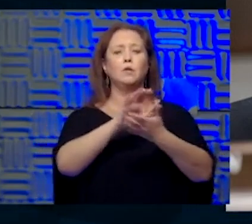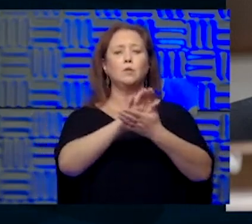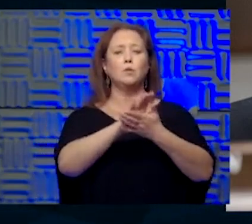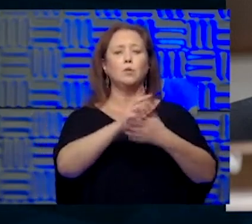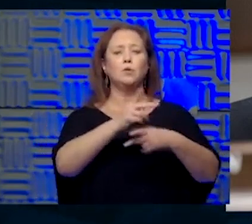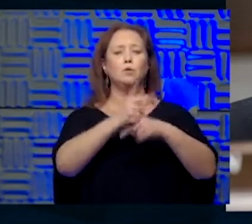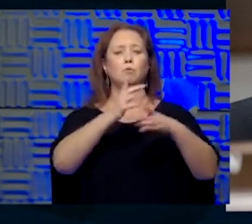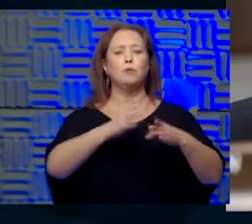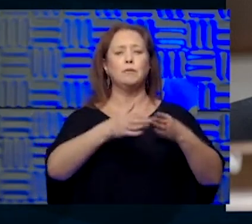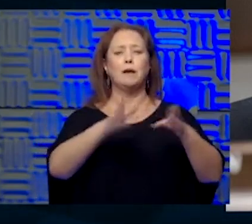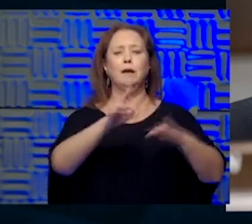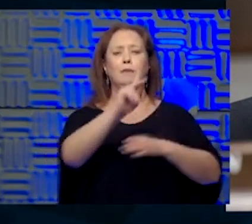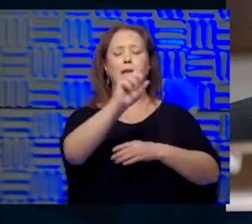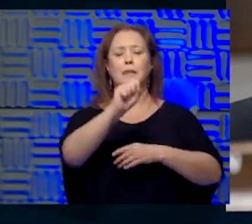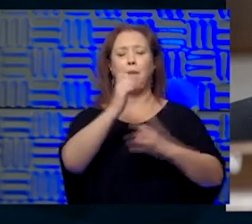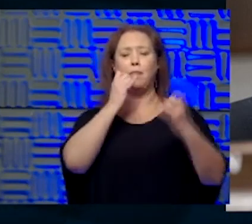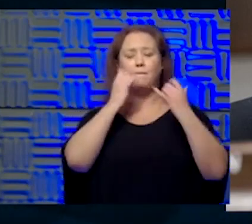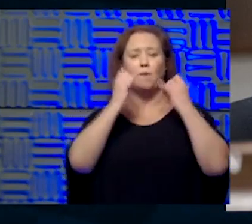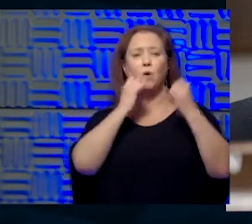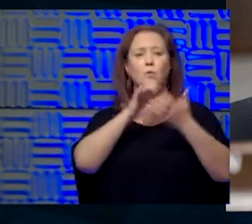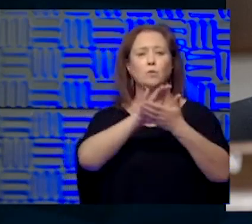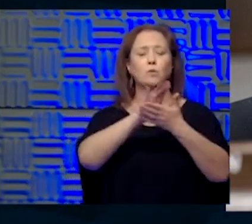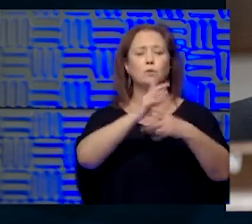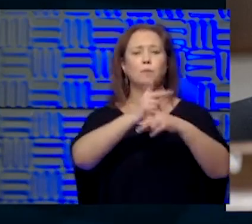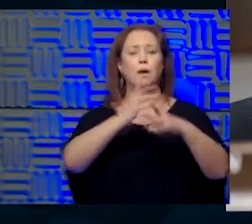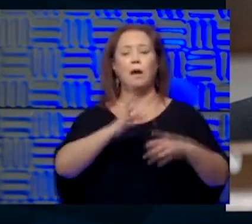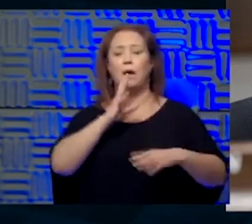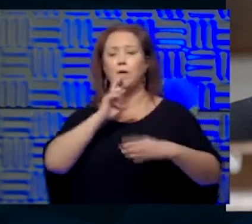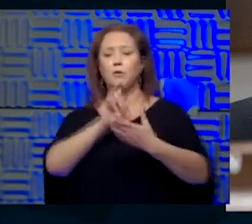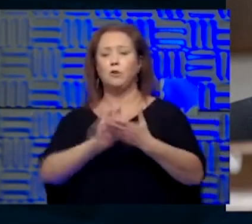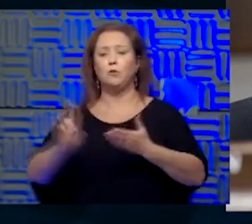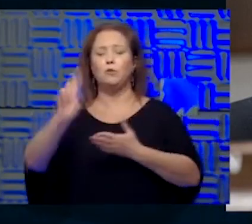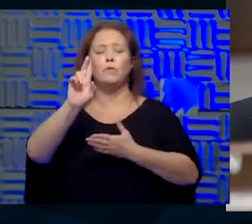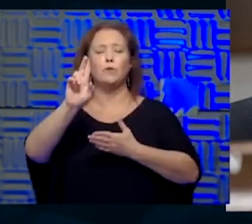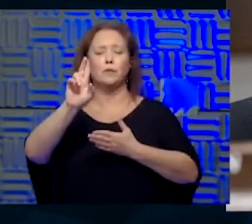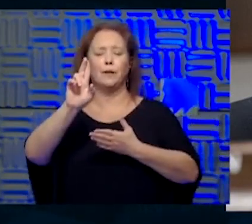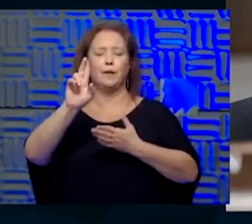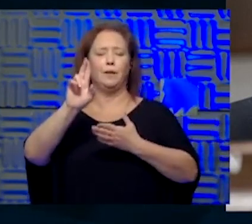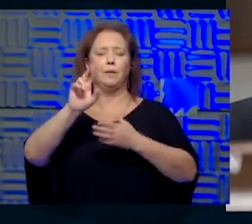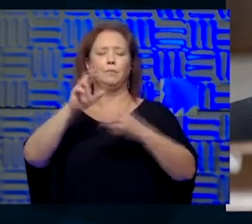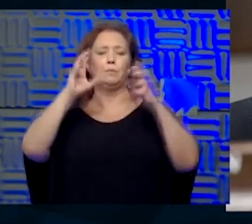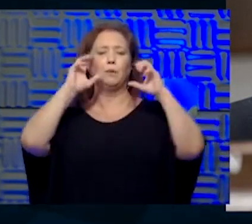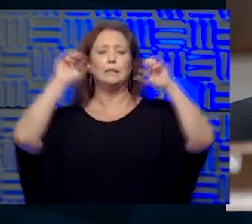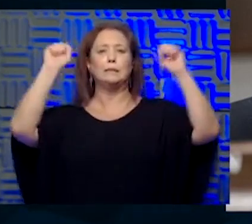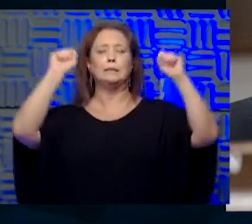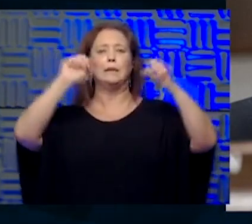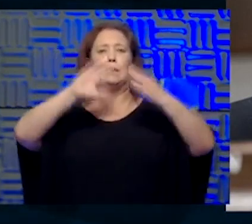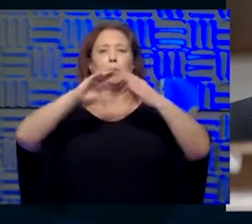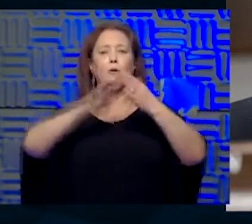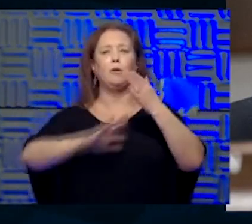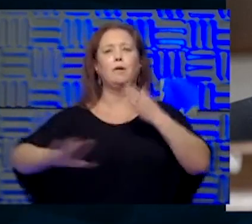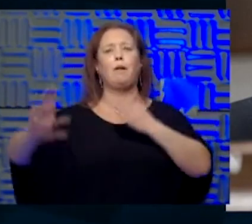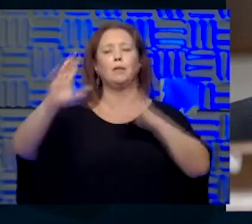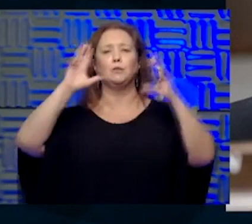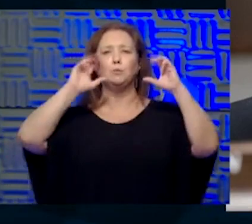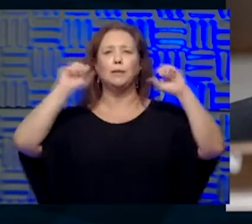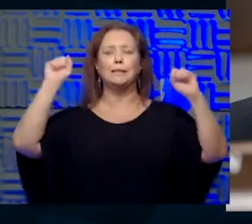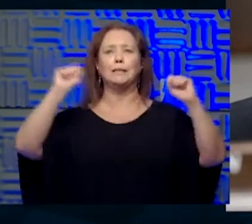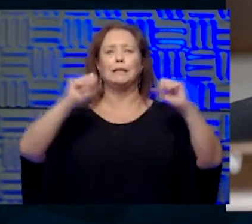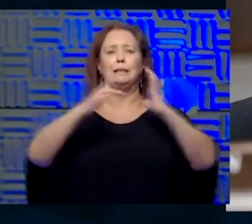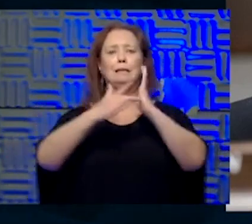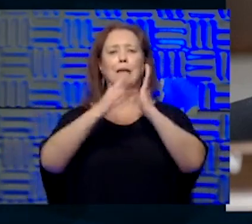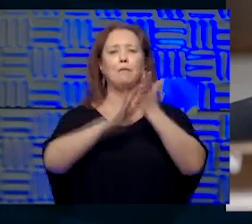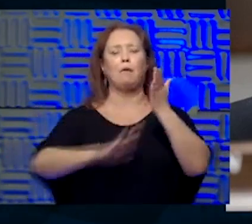across Kansas. I'm on the phone with them. I've talked to university presidents, community college presidents, technical college presidents,